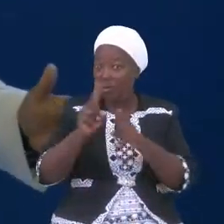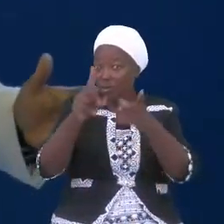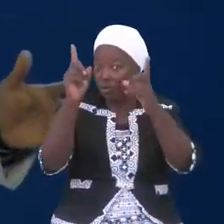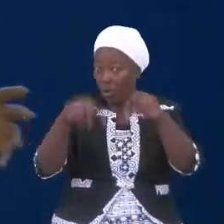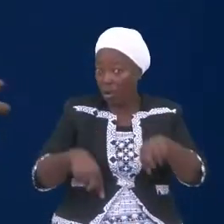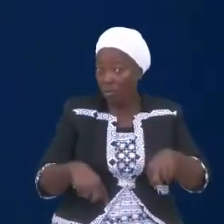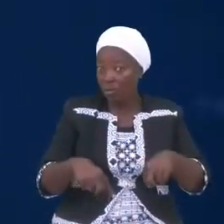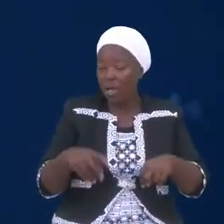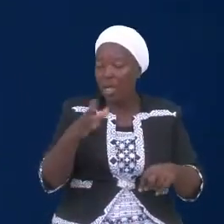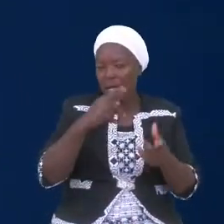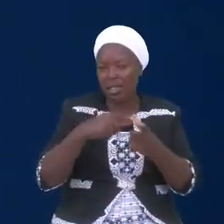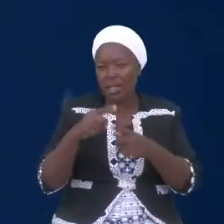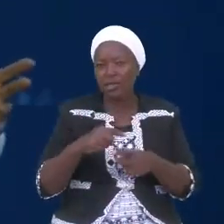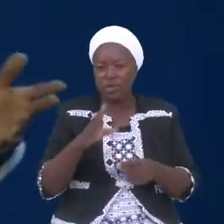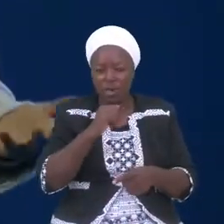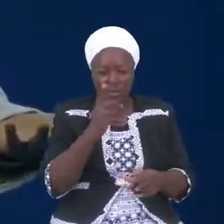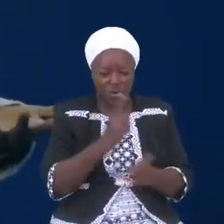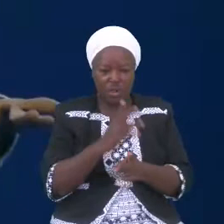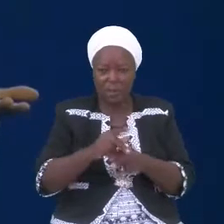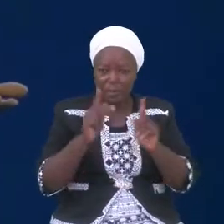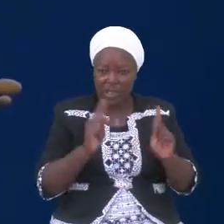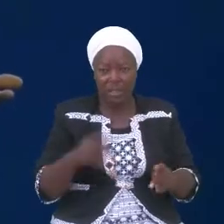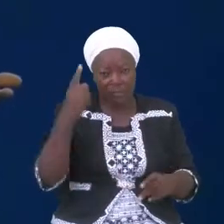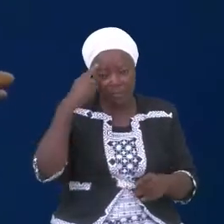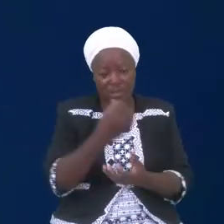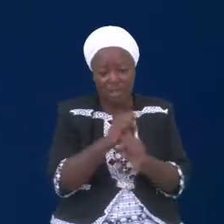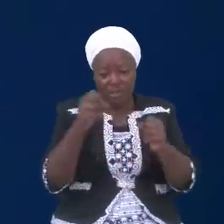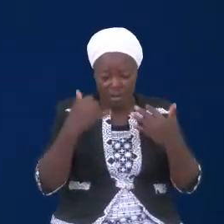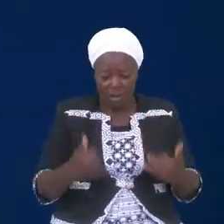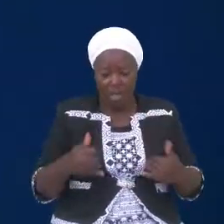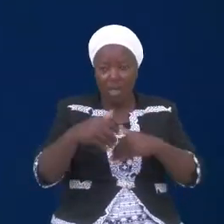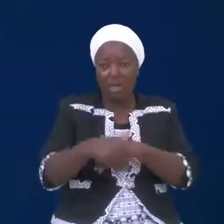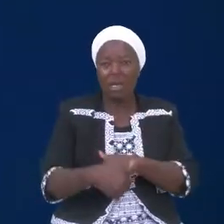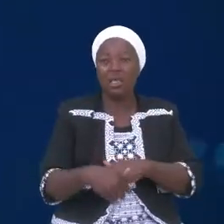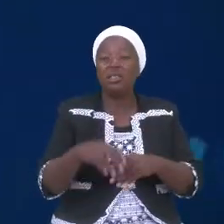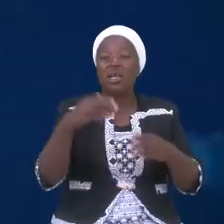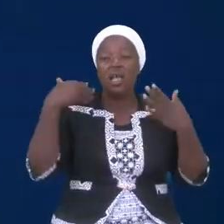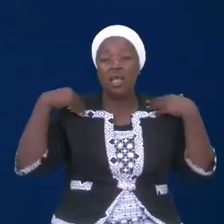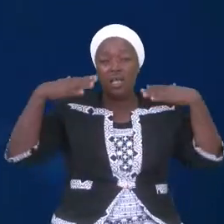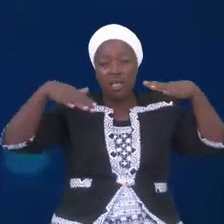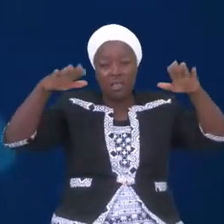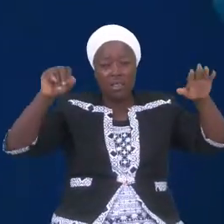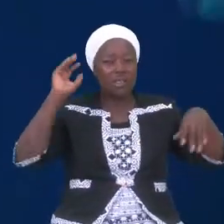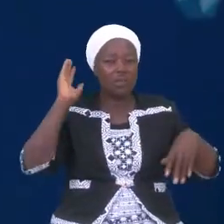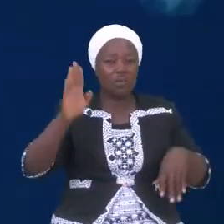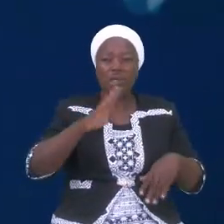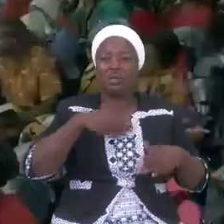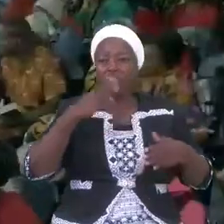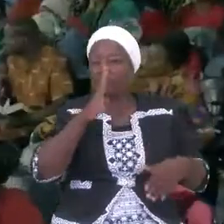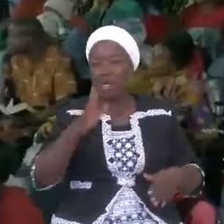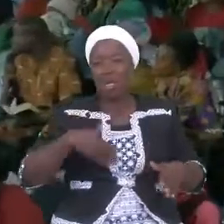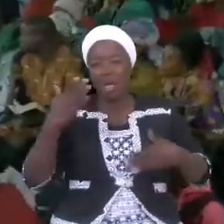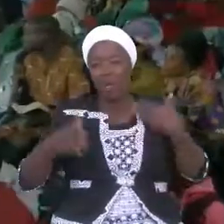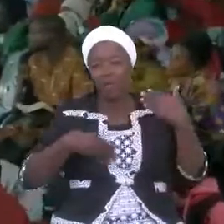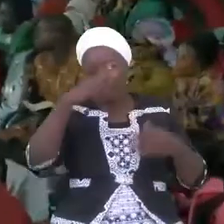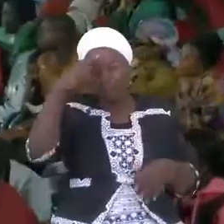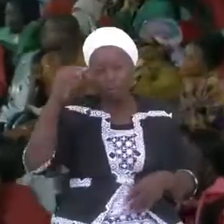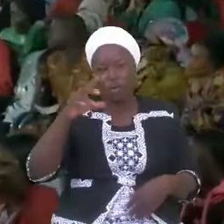come and you are the candidate of salvation tonight, angels will rejoice because of